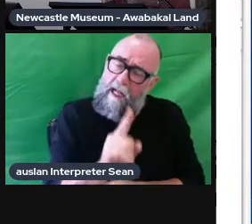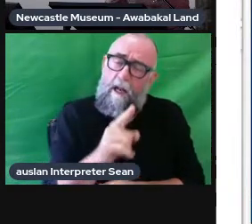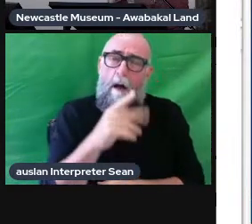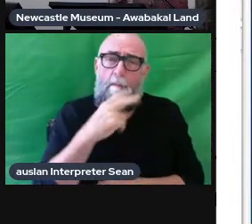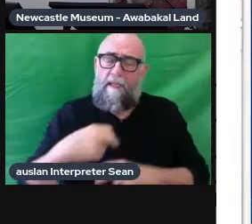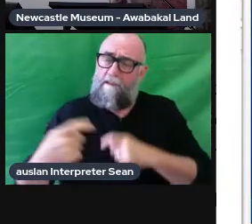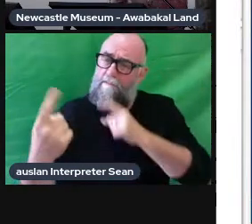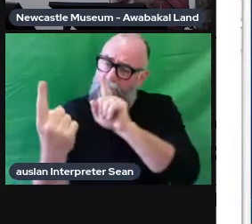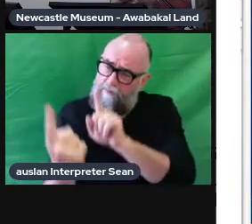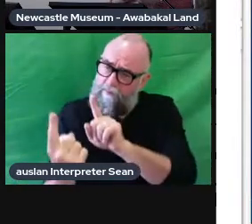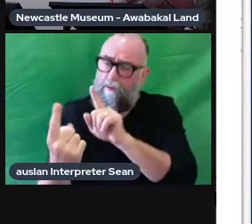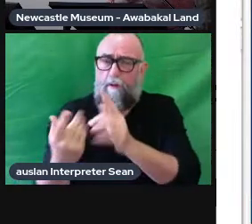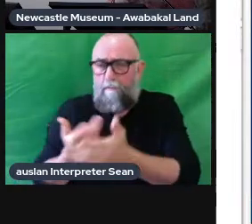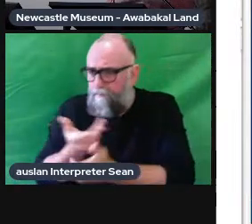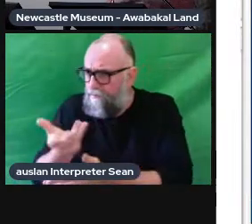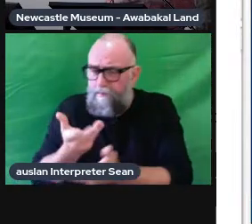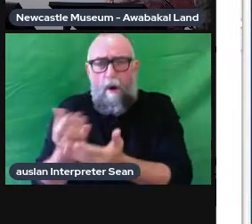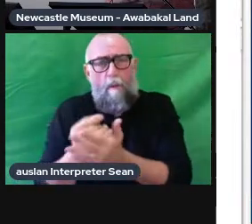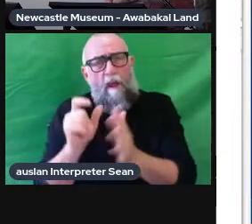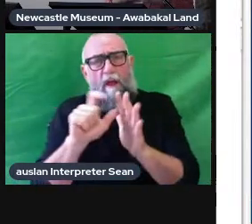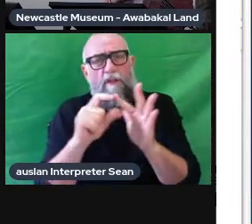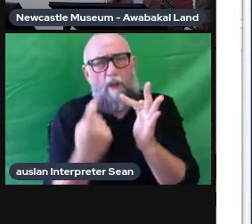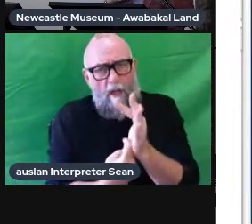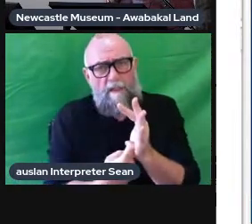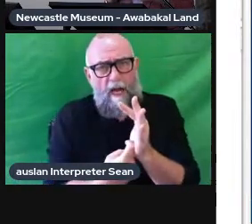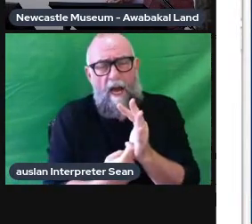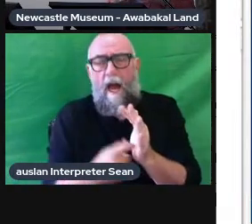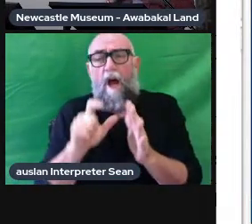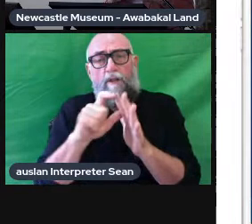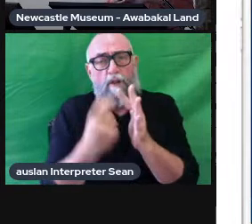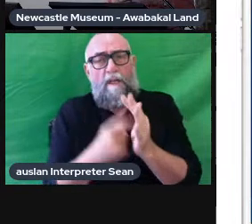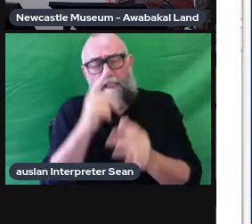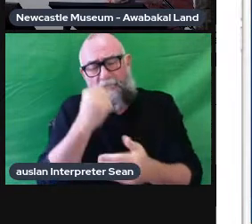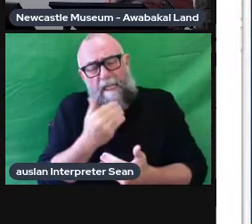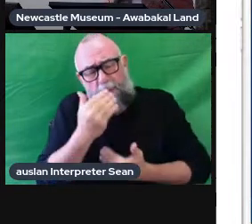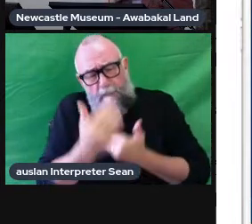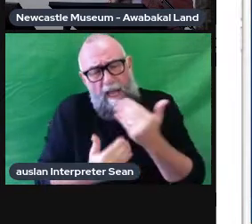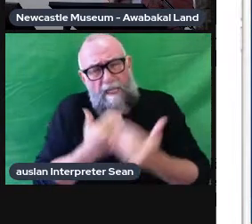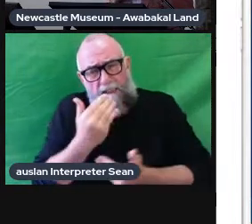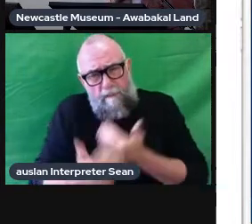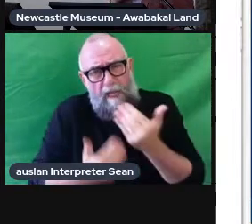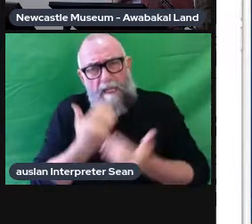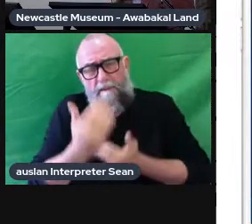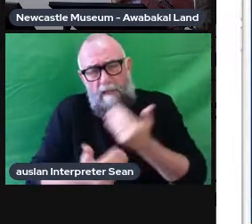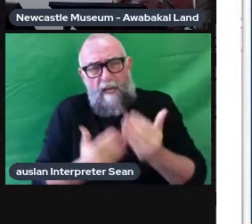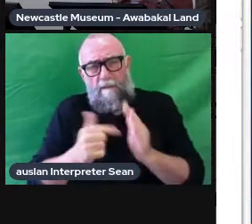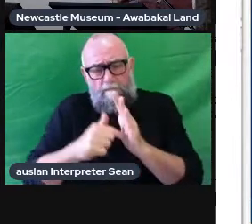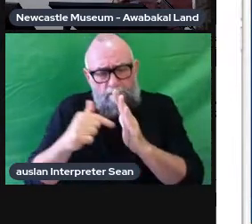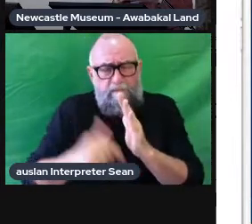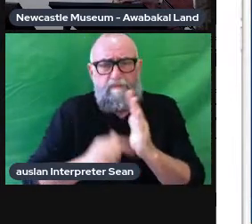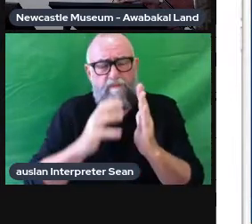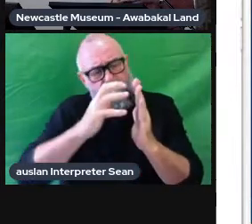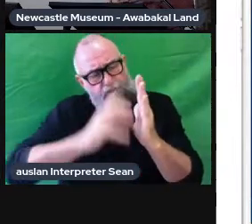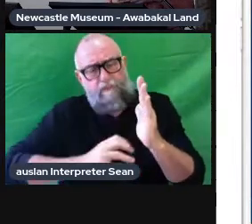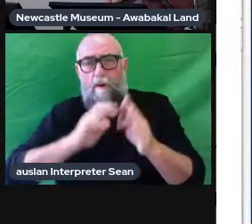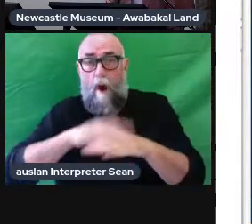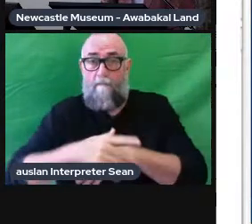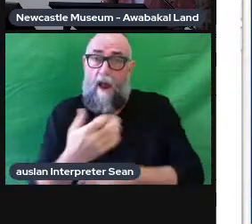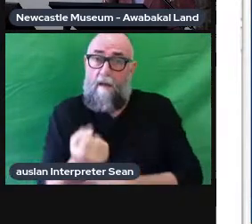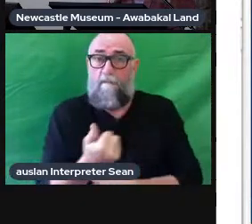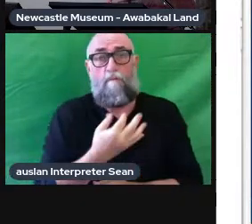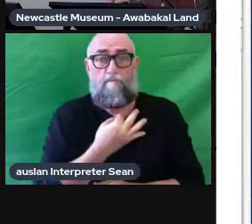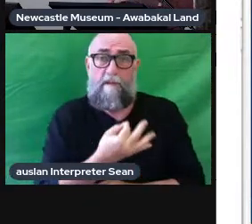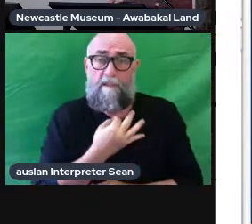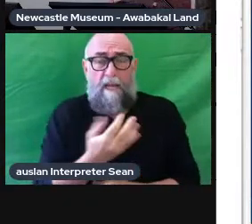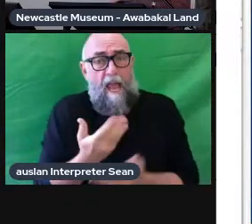and identify for you those risk factors and talk through some of the options that are available to manage those. But